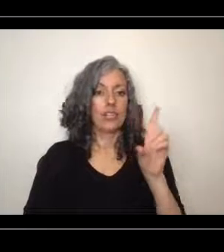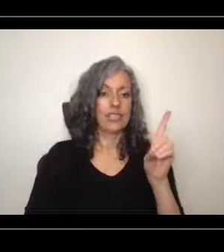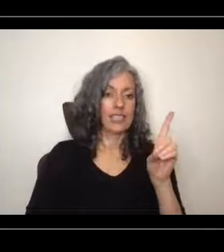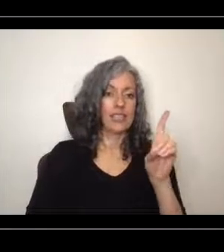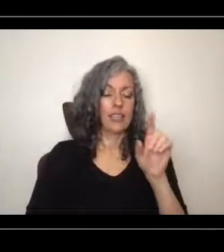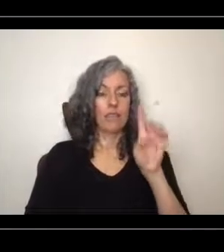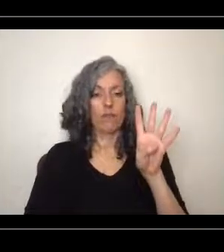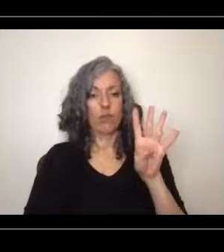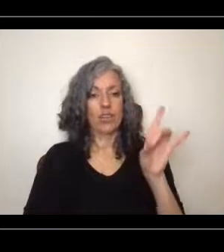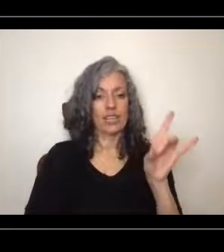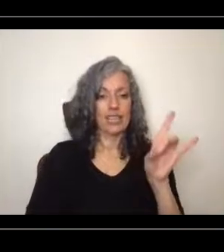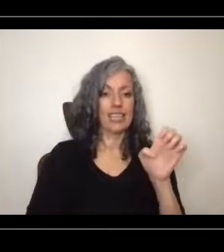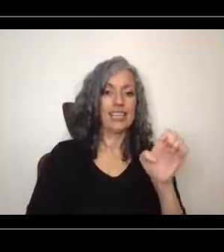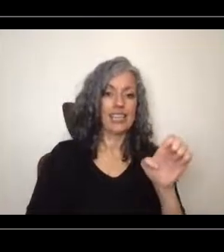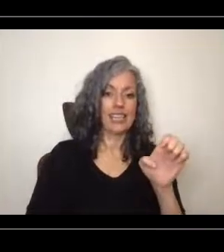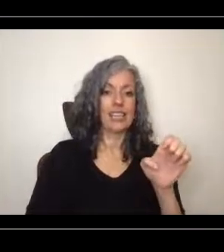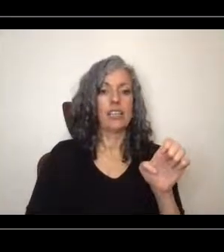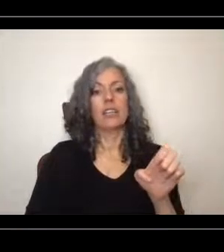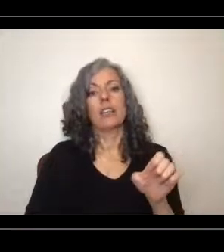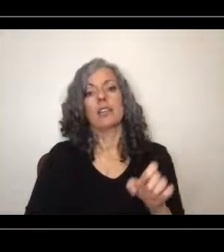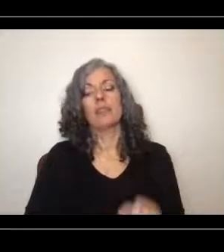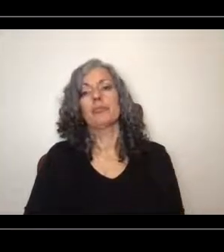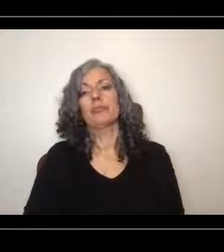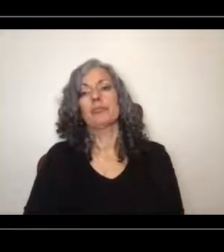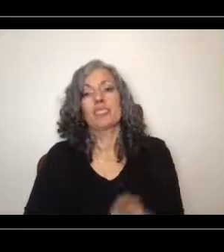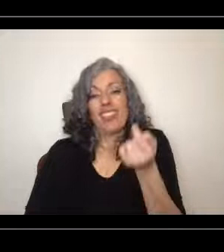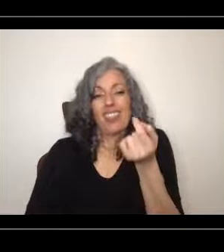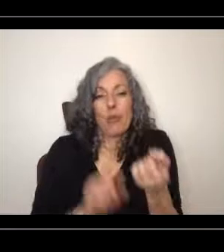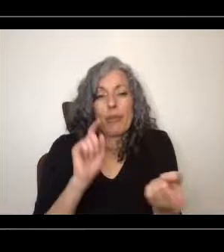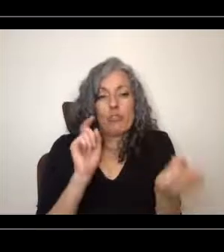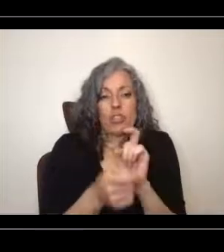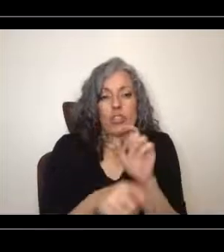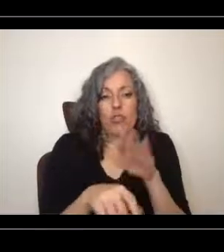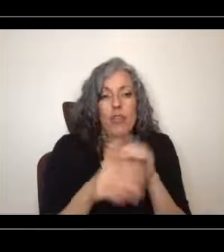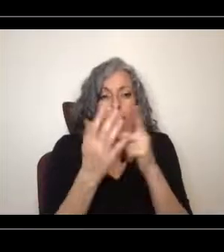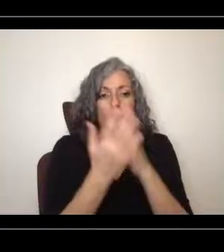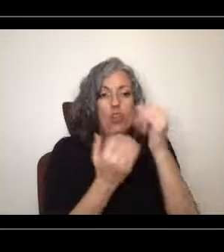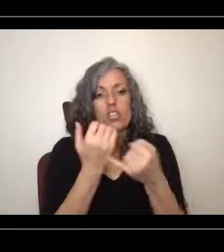County. Please note a slight change to the outputs on this project on the change list.